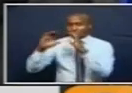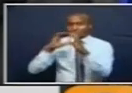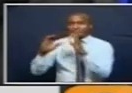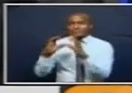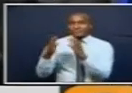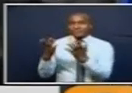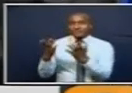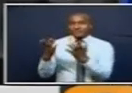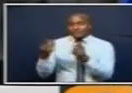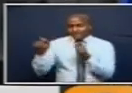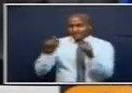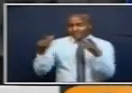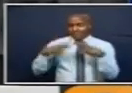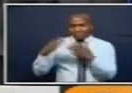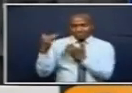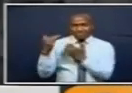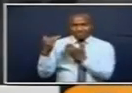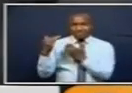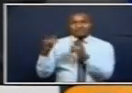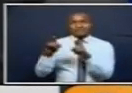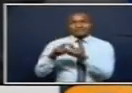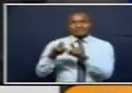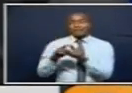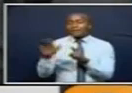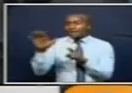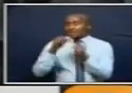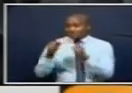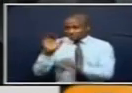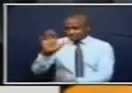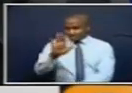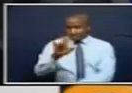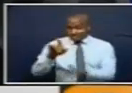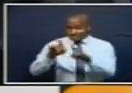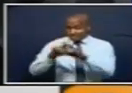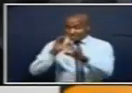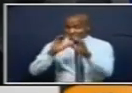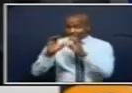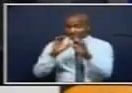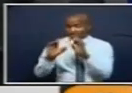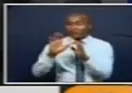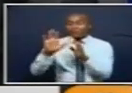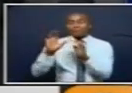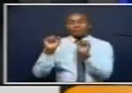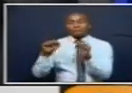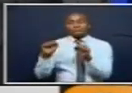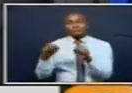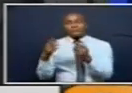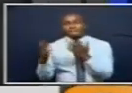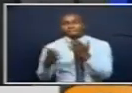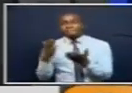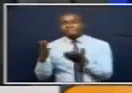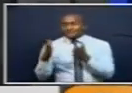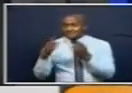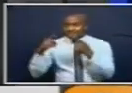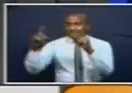of all, to manage people's expectations and anxieties in its strongholds, and to communicate, even if possible, a path of success